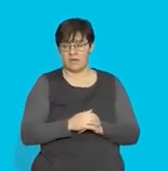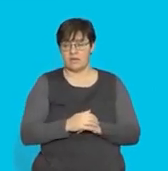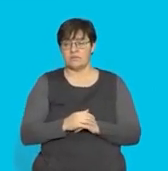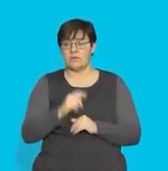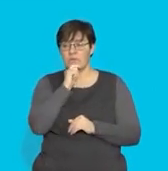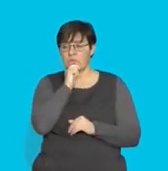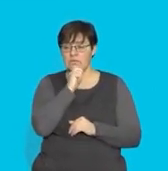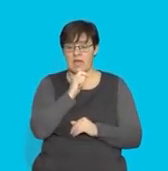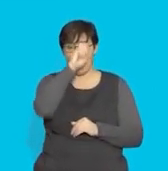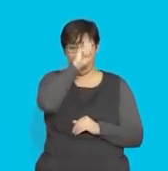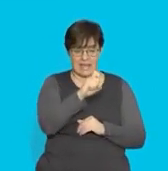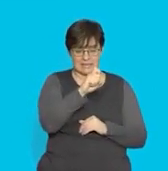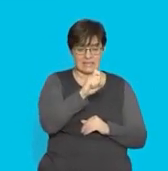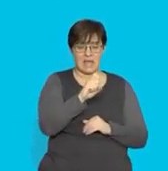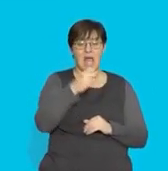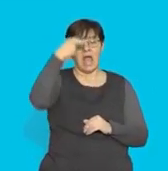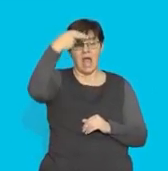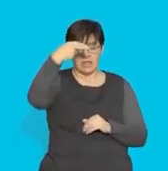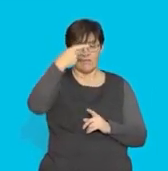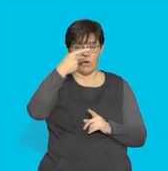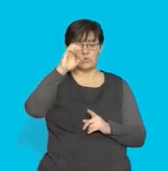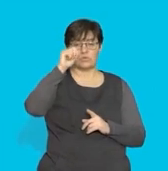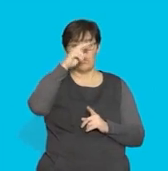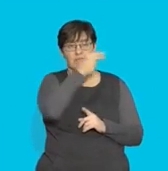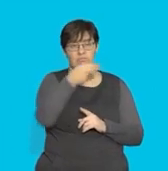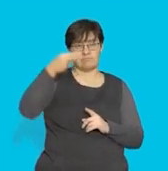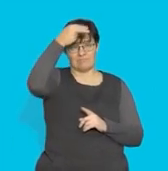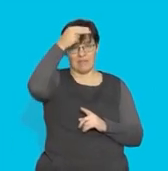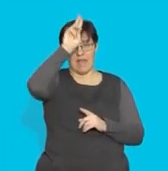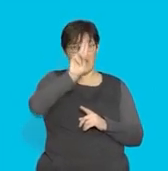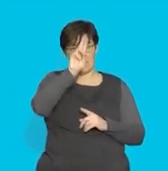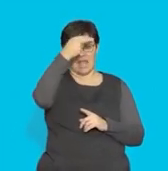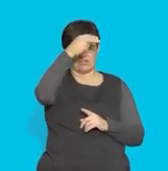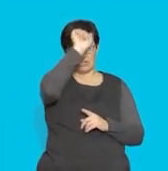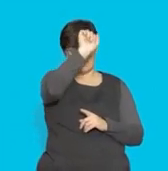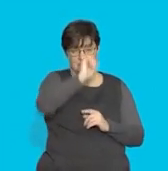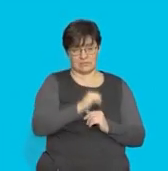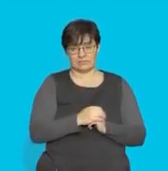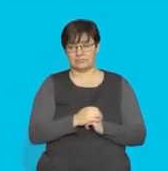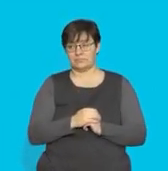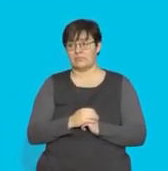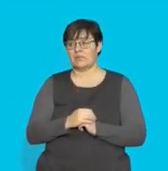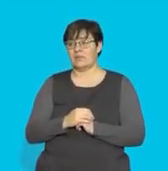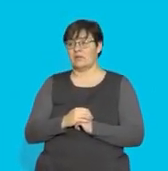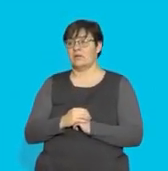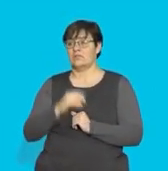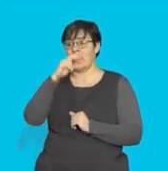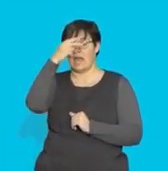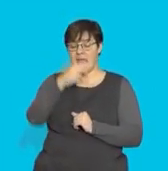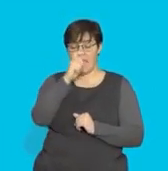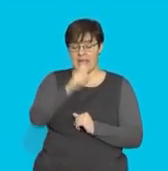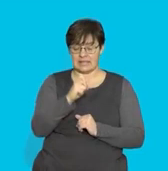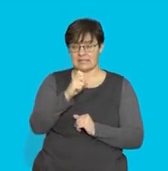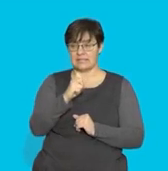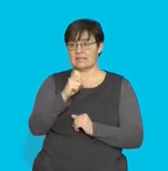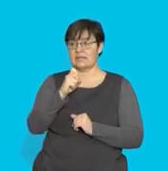gender as well as the allele as a superscript. So essentially, you've got to indicate the X,